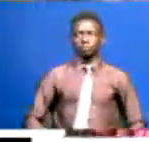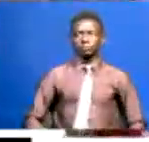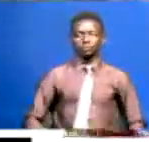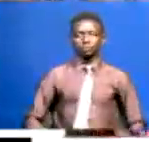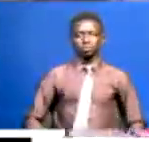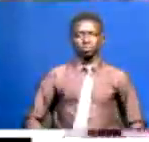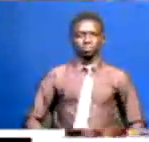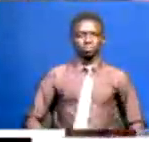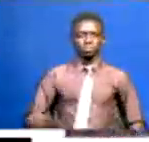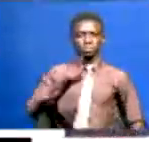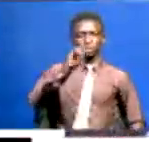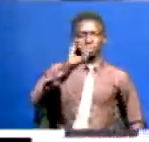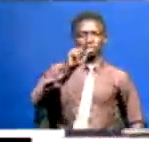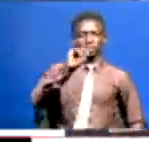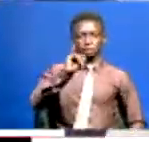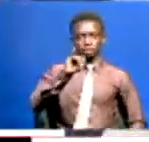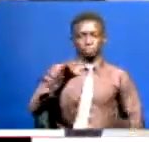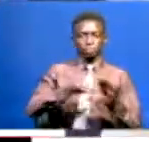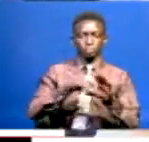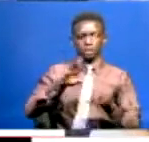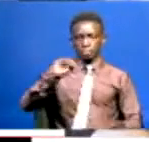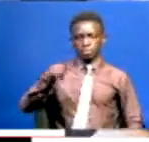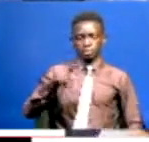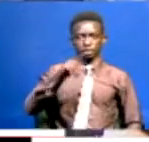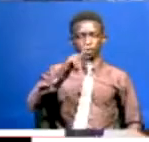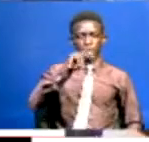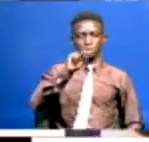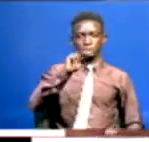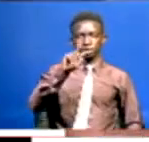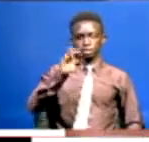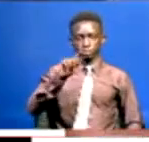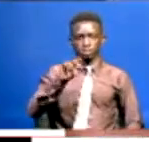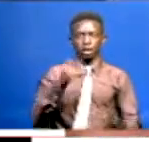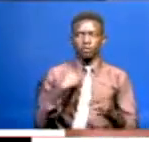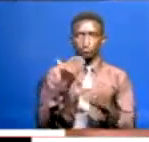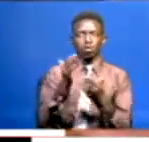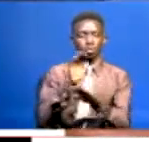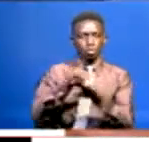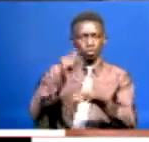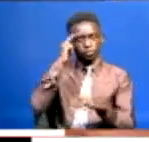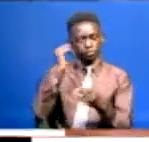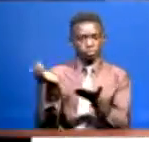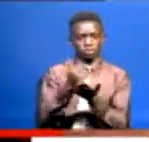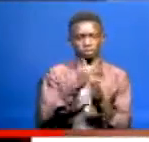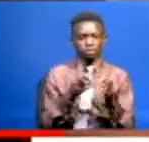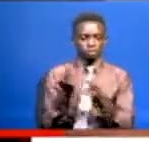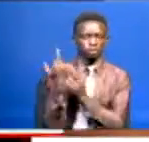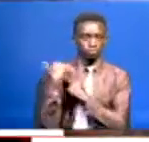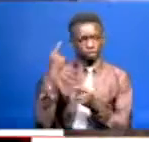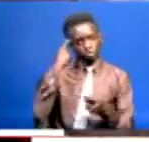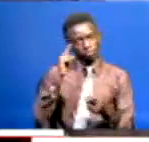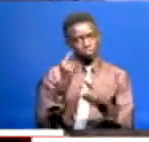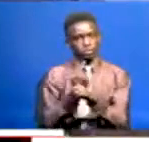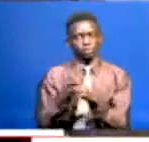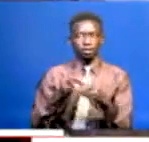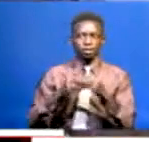Tiaty Member of Parliament William Kamket has in the meantime called for collective responsibility among area leaders in restoring peace